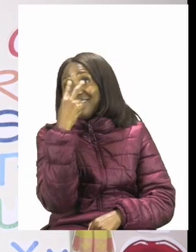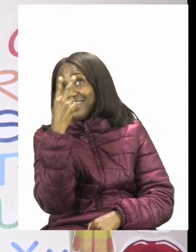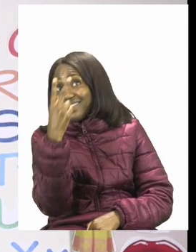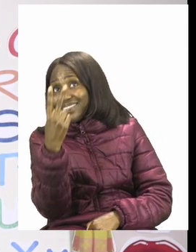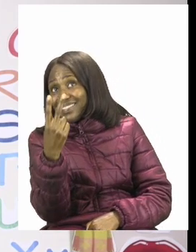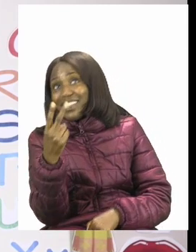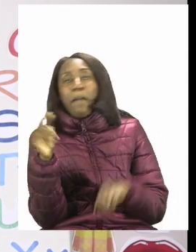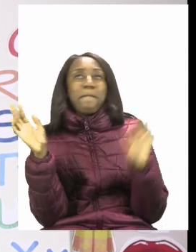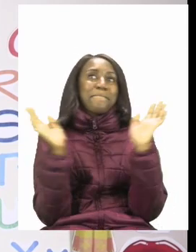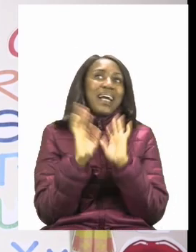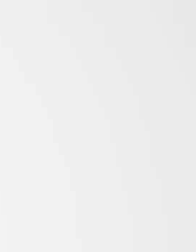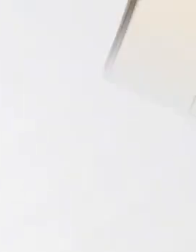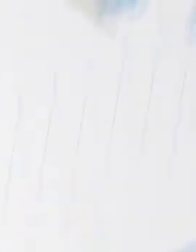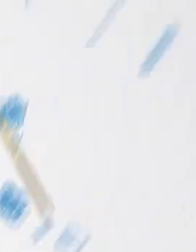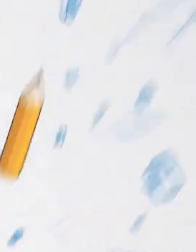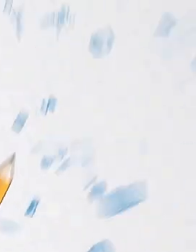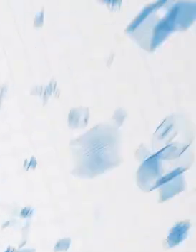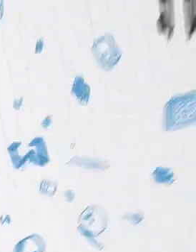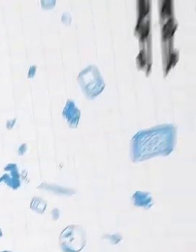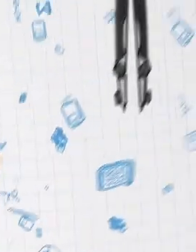time. Goodbye.